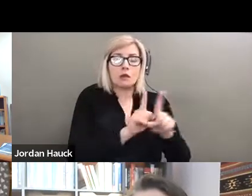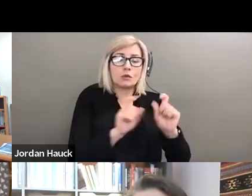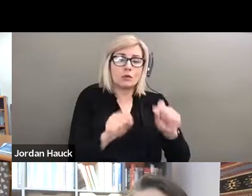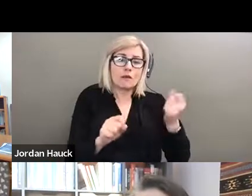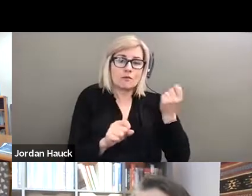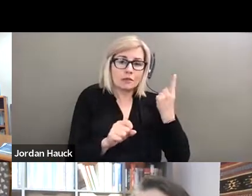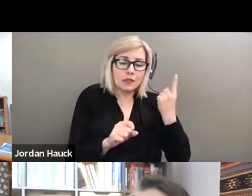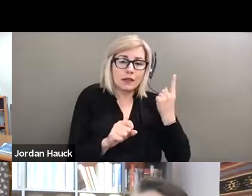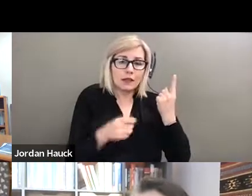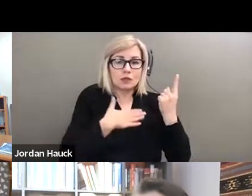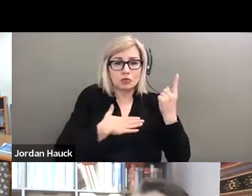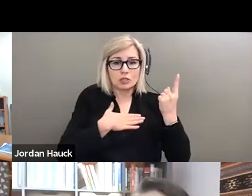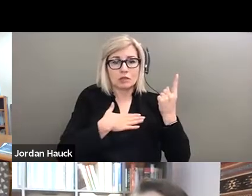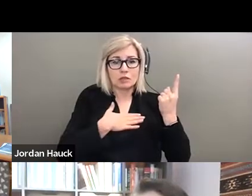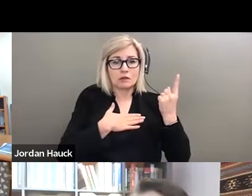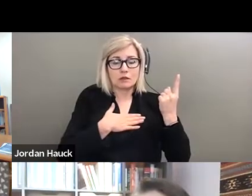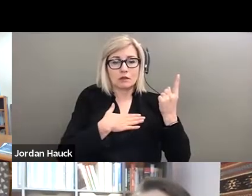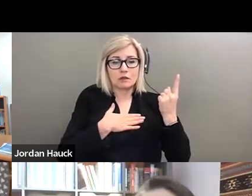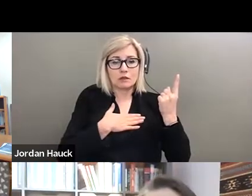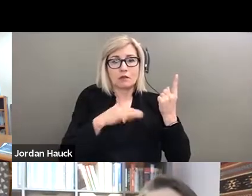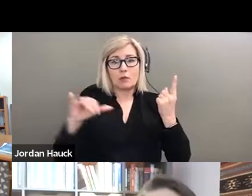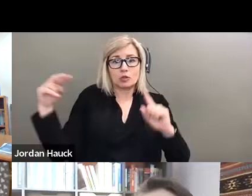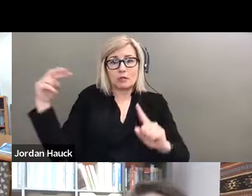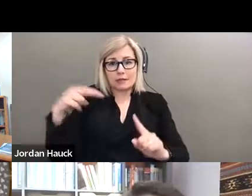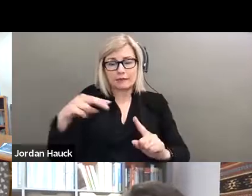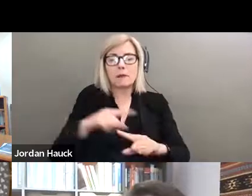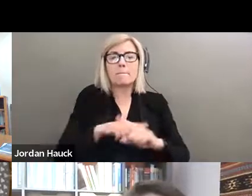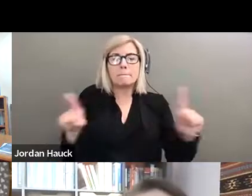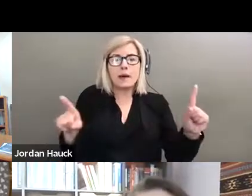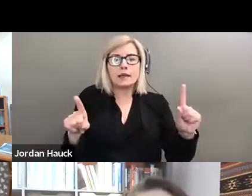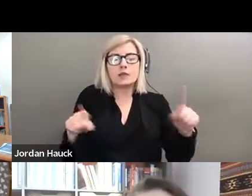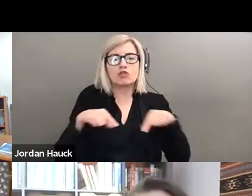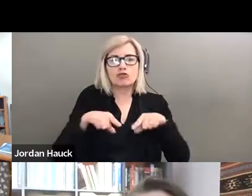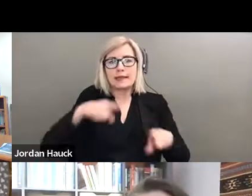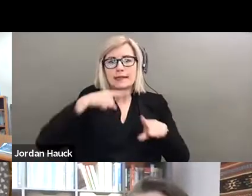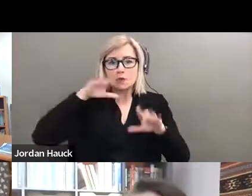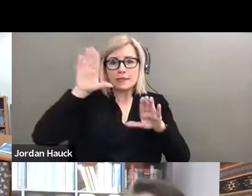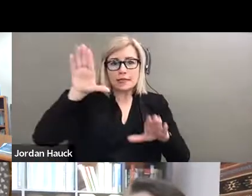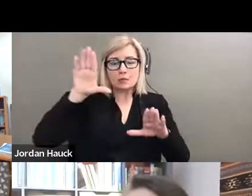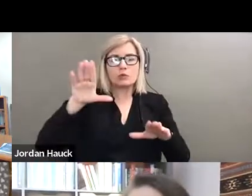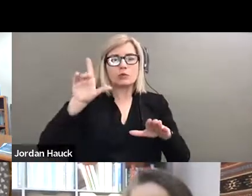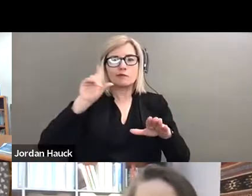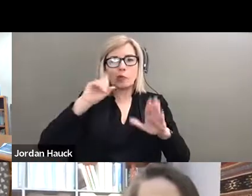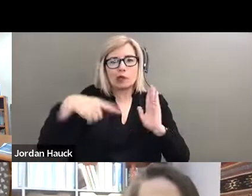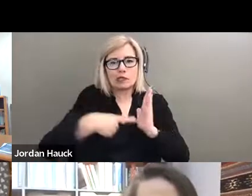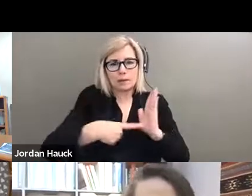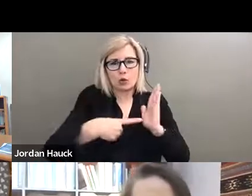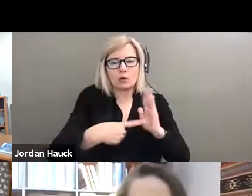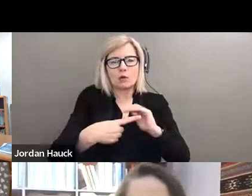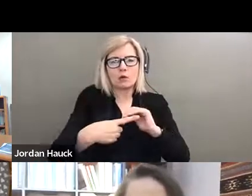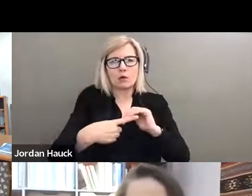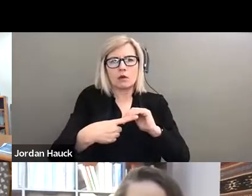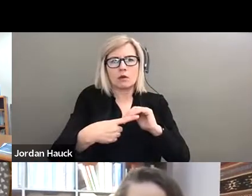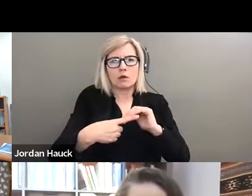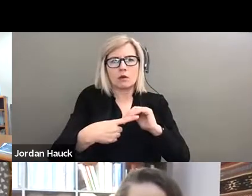understand or appreciate the other side of that perspective. But in those testimonies, that the example, there was an example